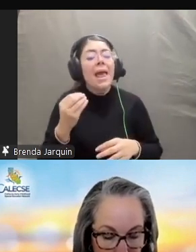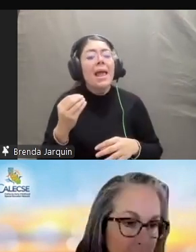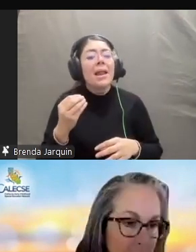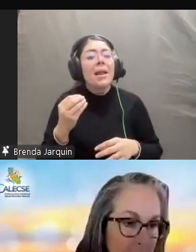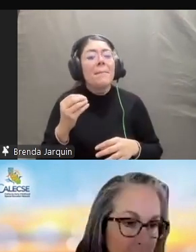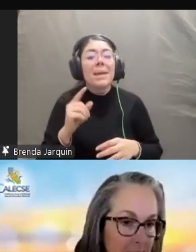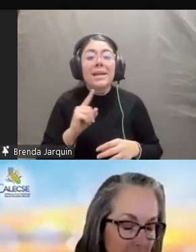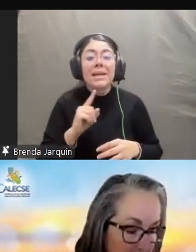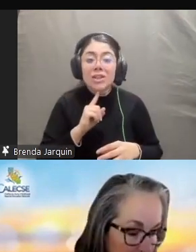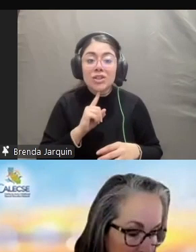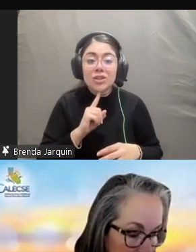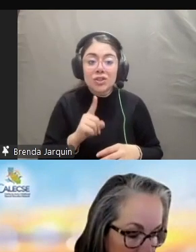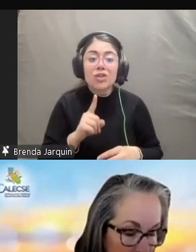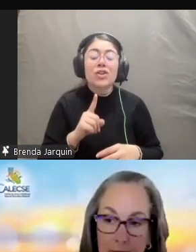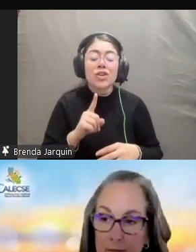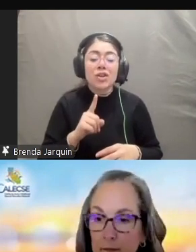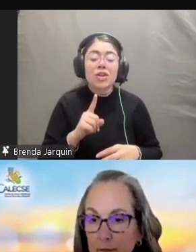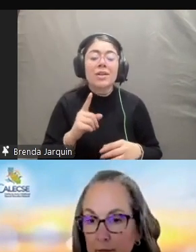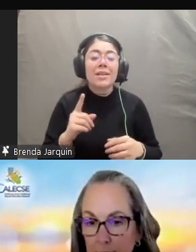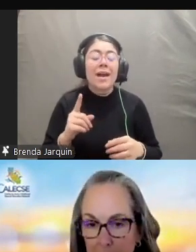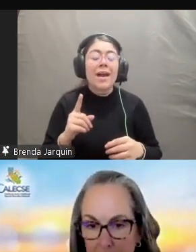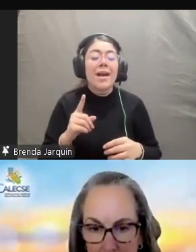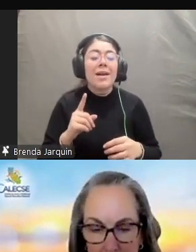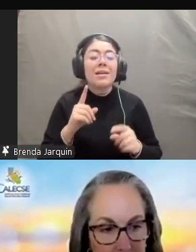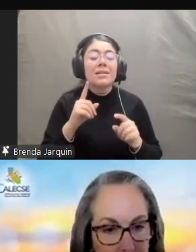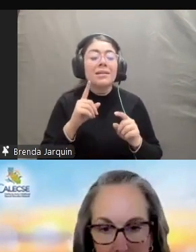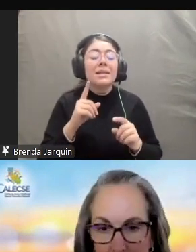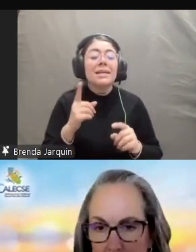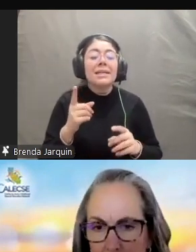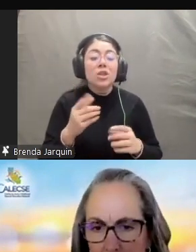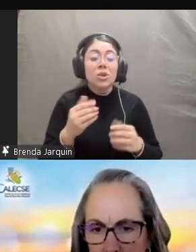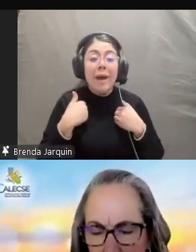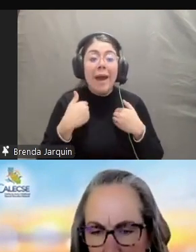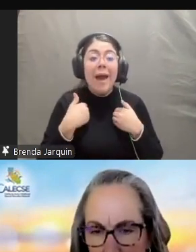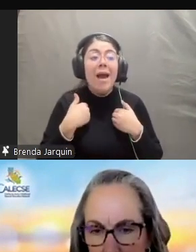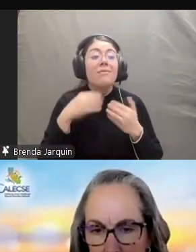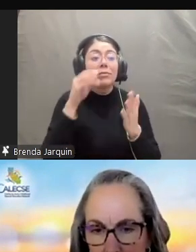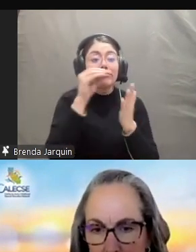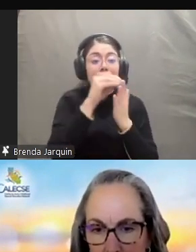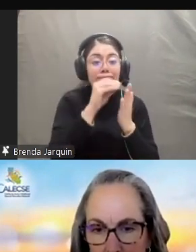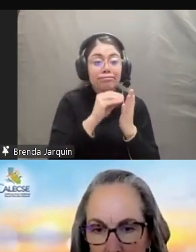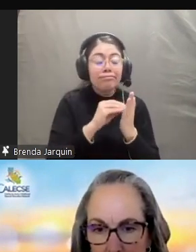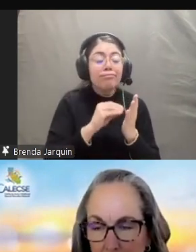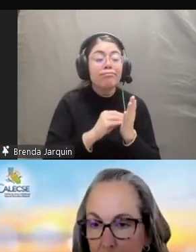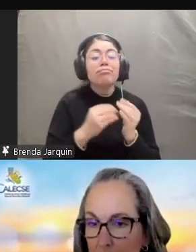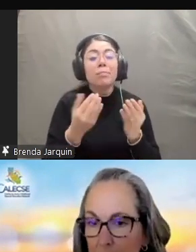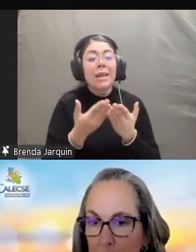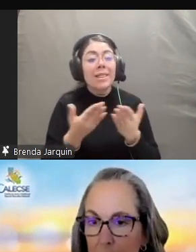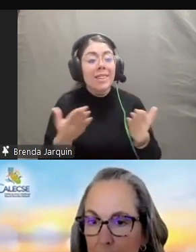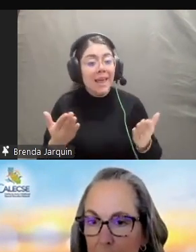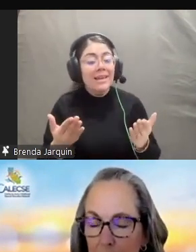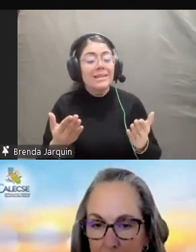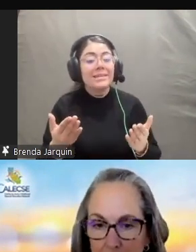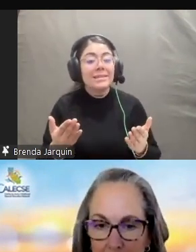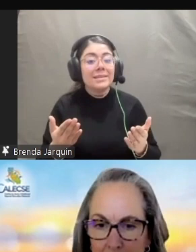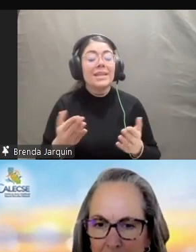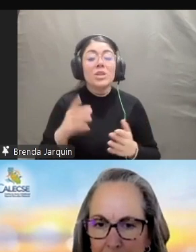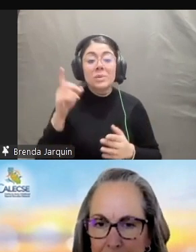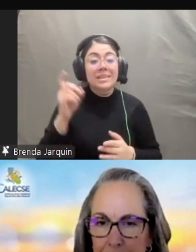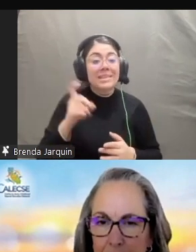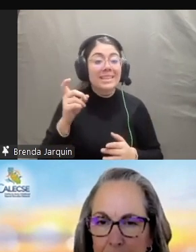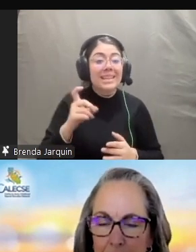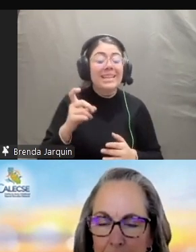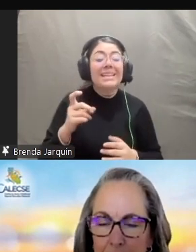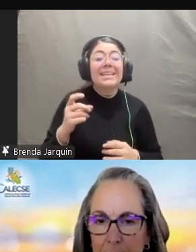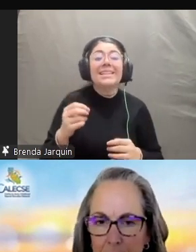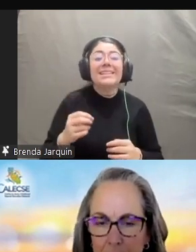process so that you can have all of those things in place, because it's just a pain. If you go through all this work, you